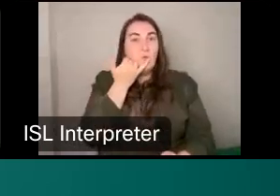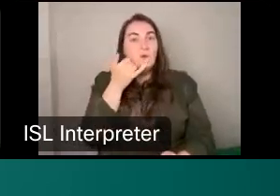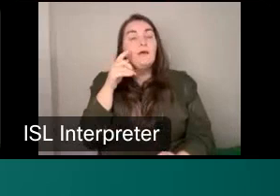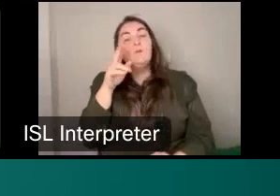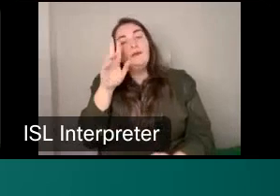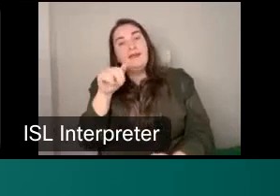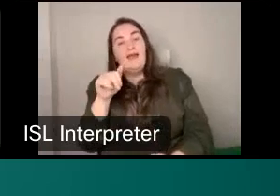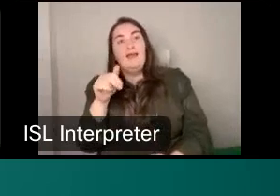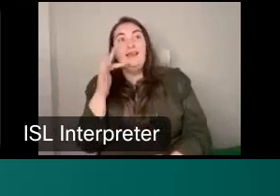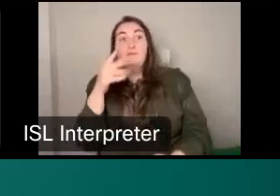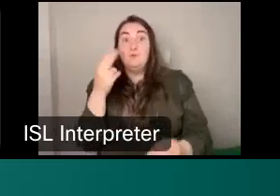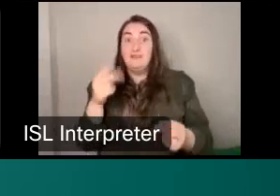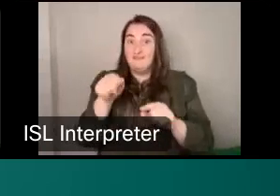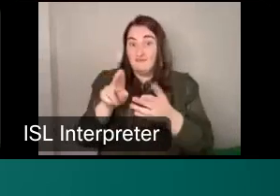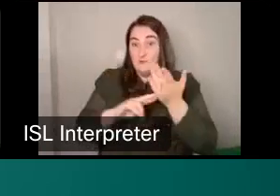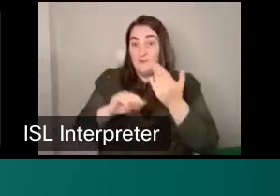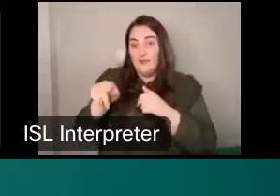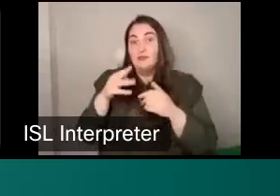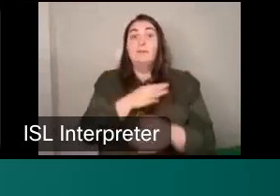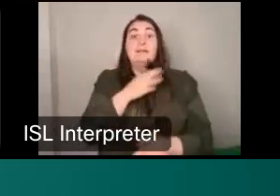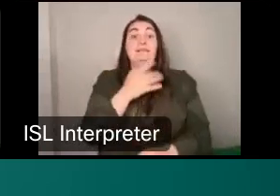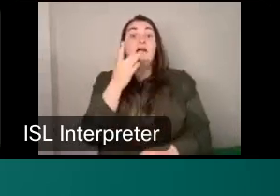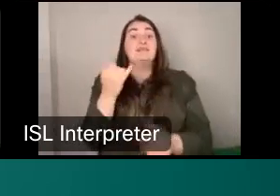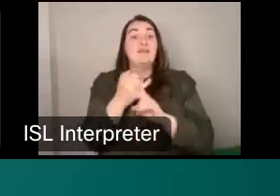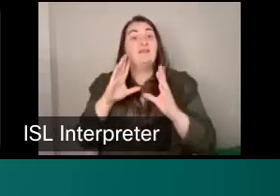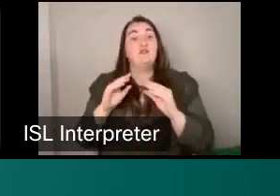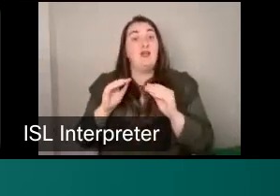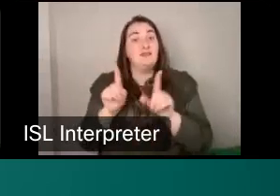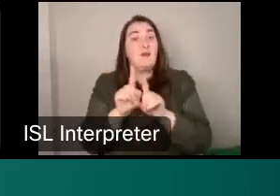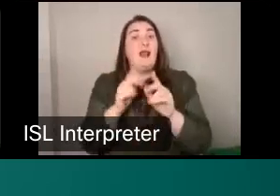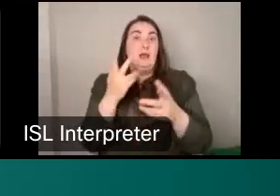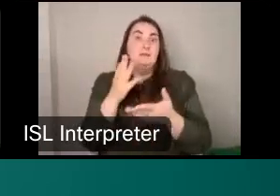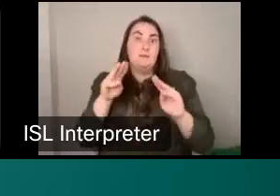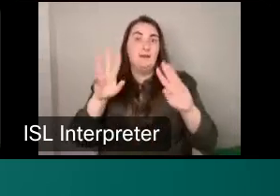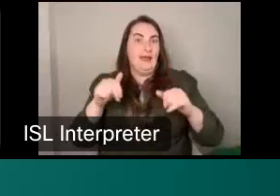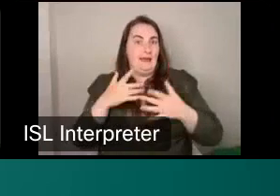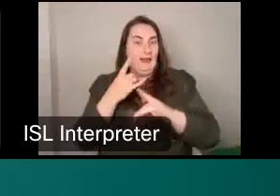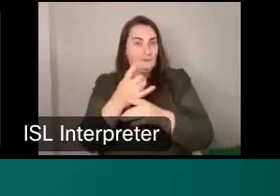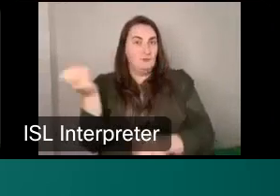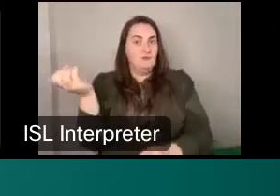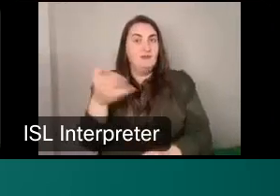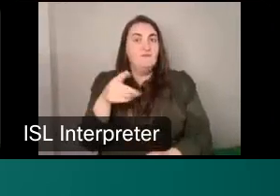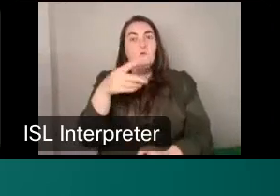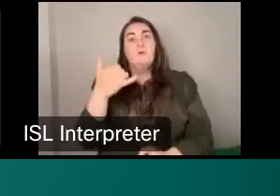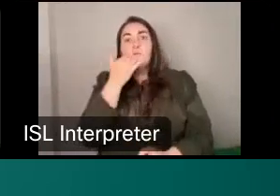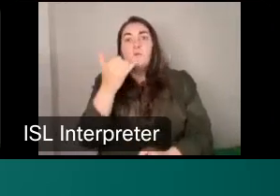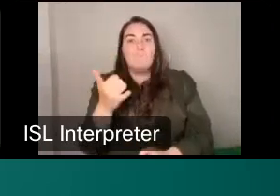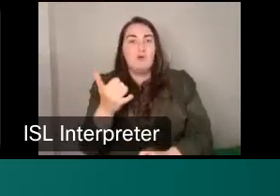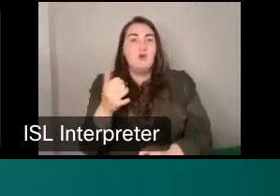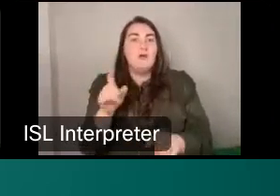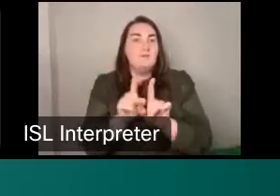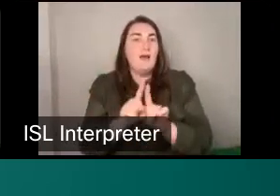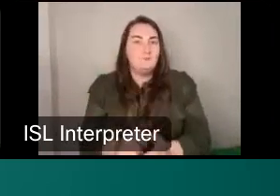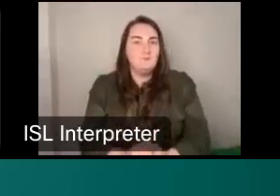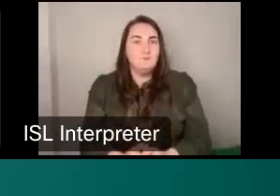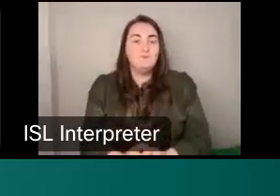we can, if you need that facility, please do ask for that in the chat box, and colleagues will be happy to provide the telephone number there.